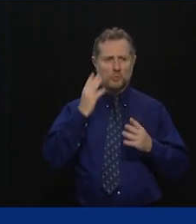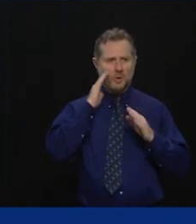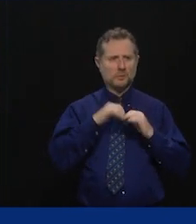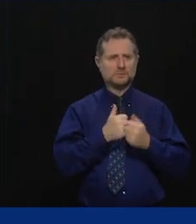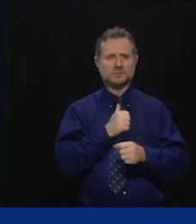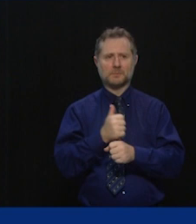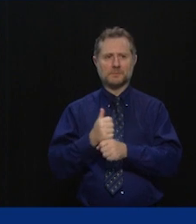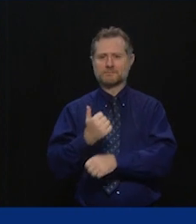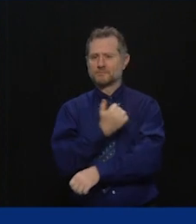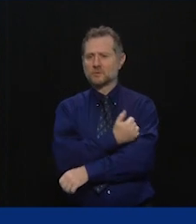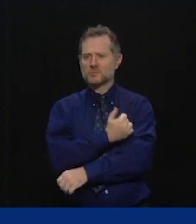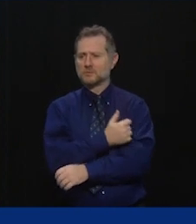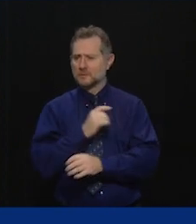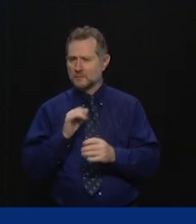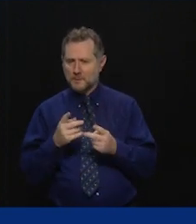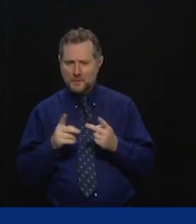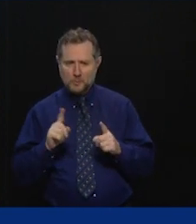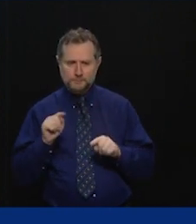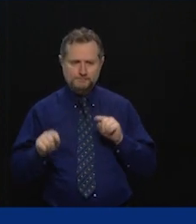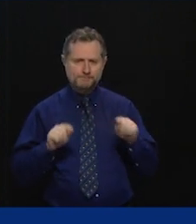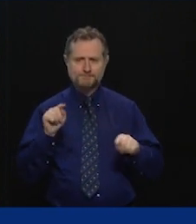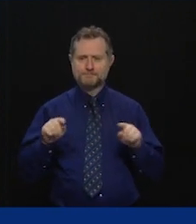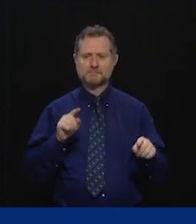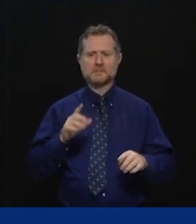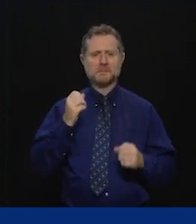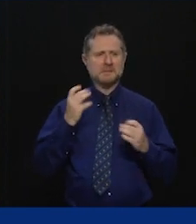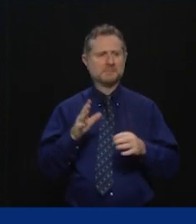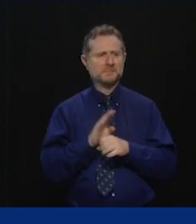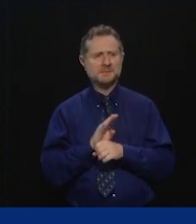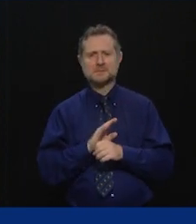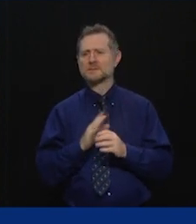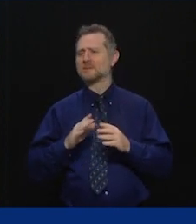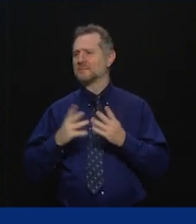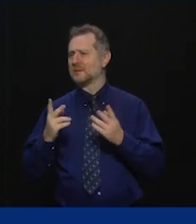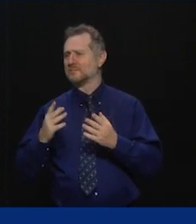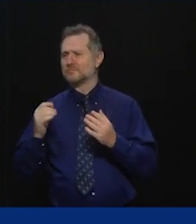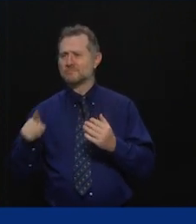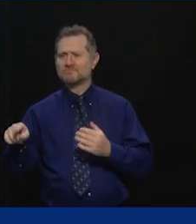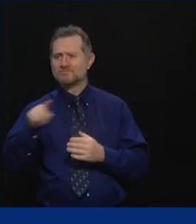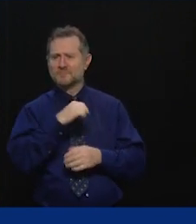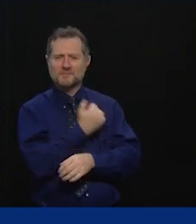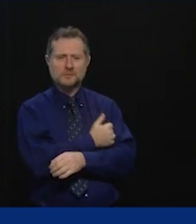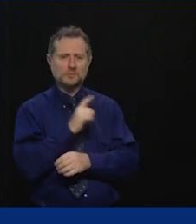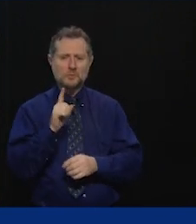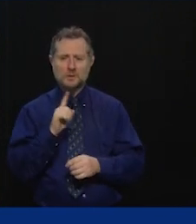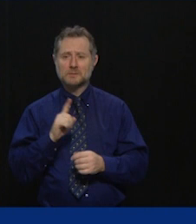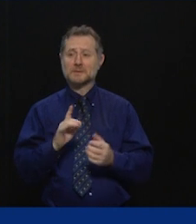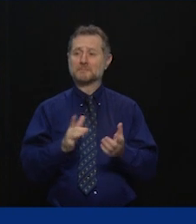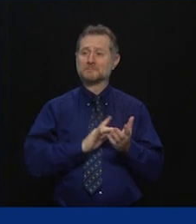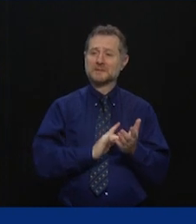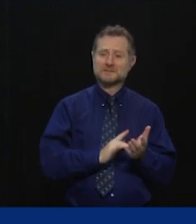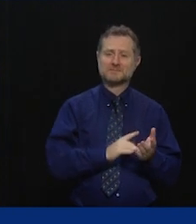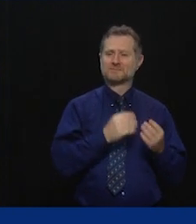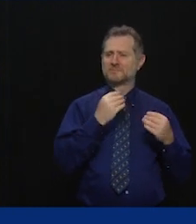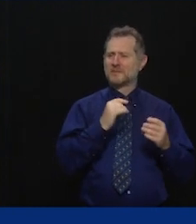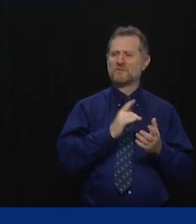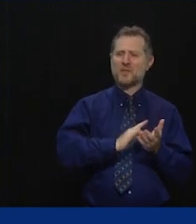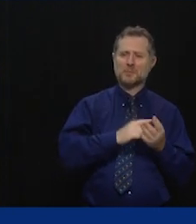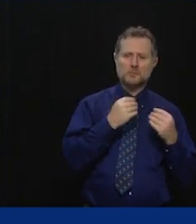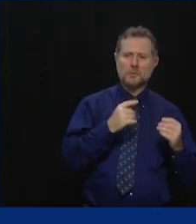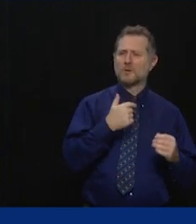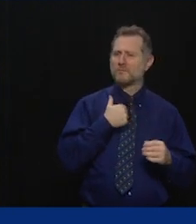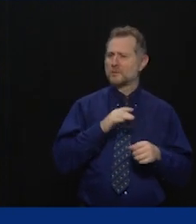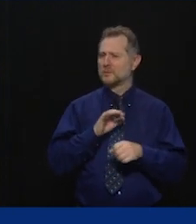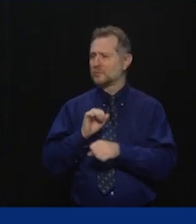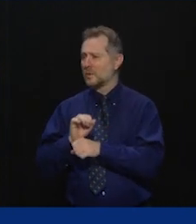of employers are making it available on site. We know that the pharmacies are heavily engaged. We know we're going to be going again into nursing homes. So we are prepared.